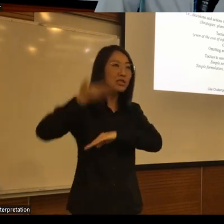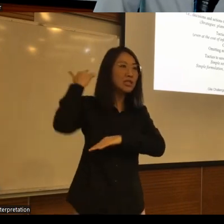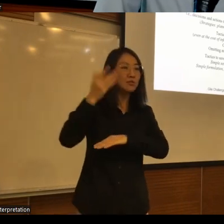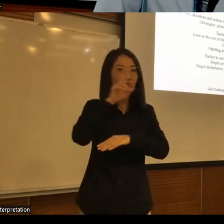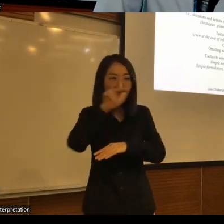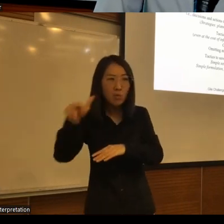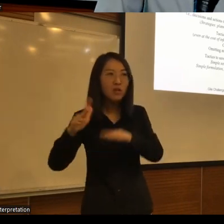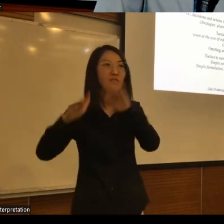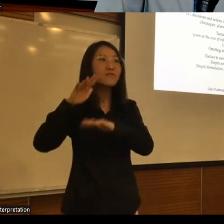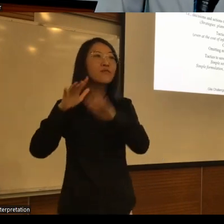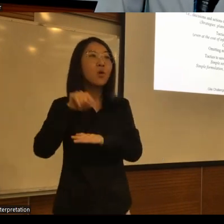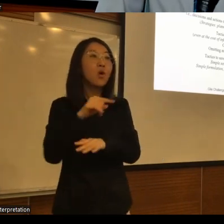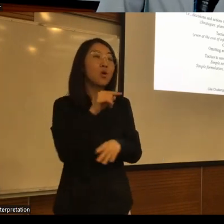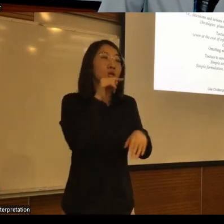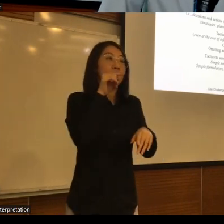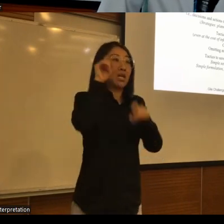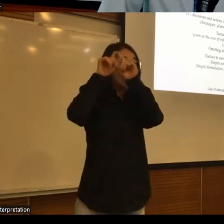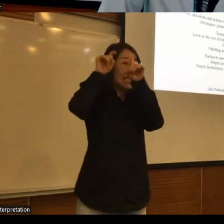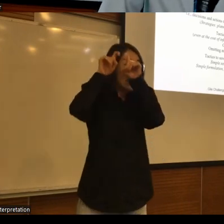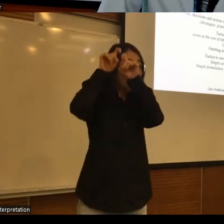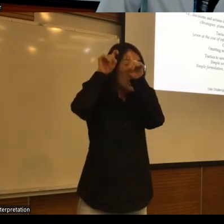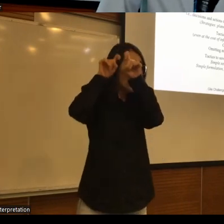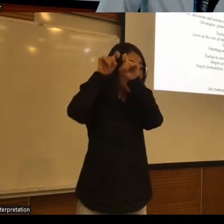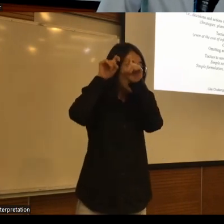didn't use this cognitive